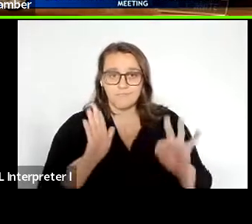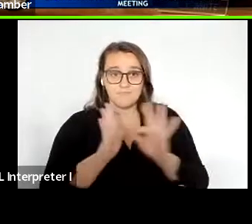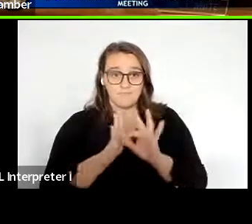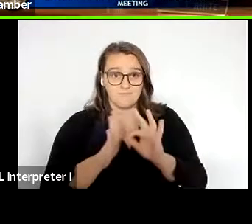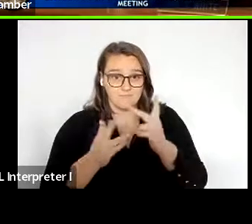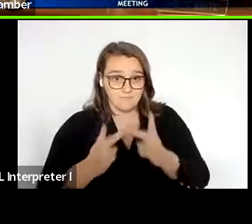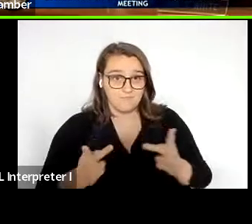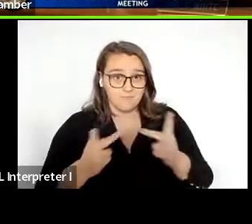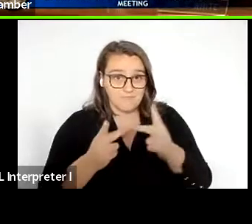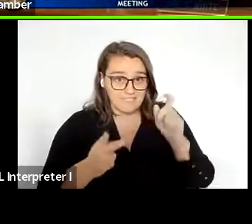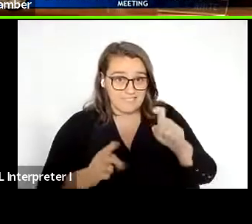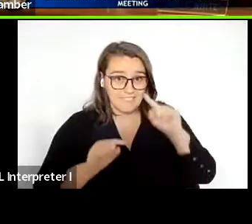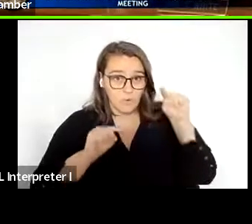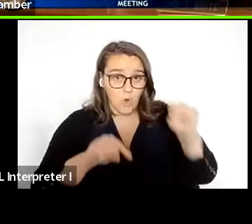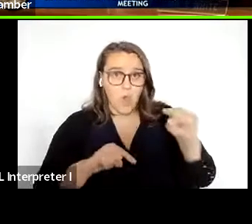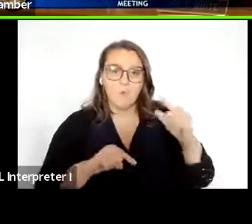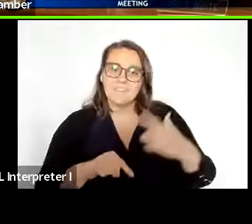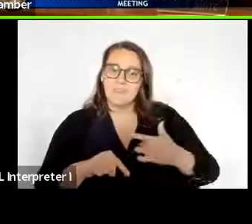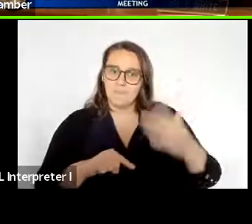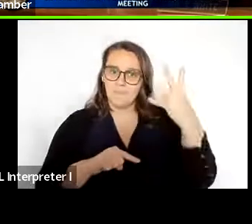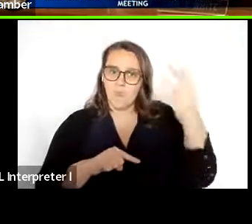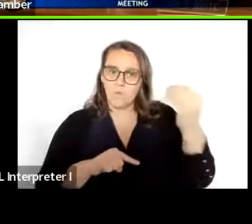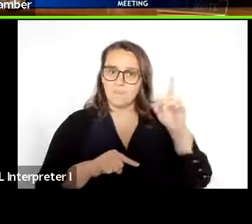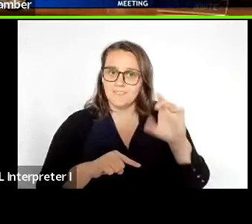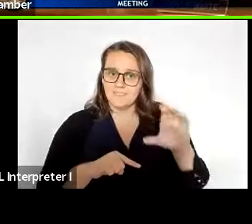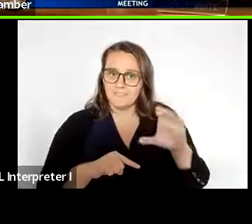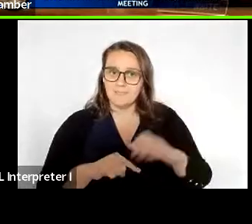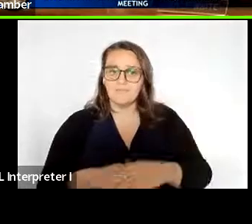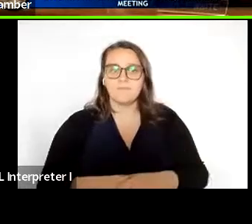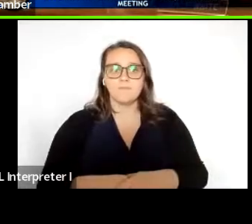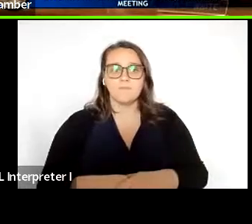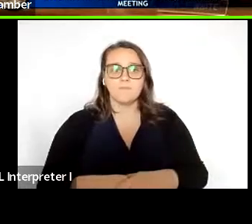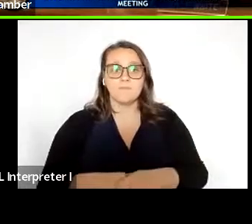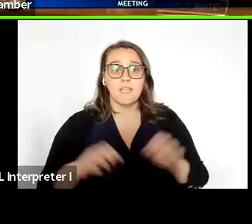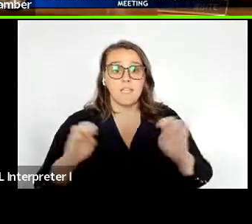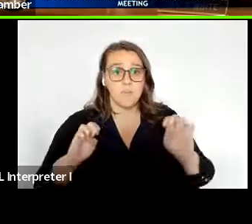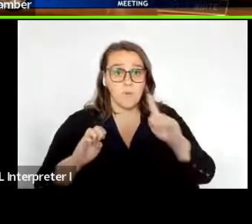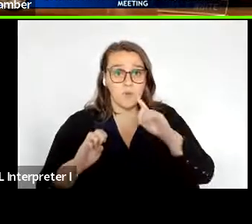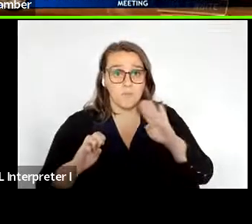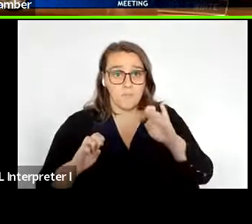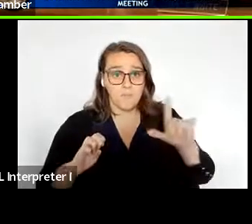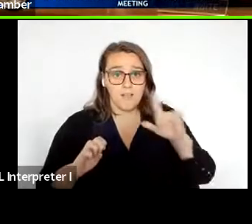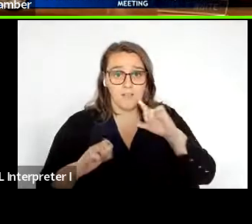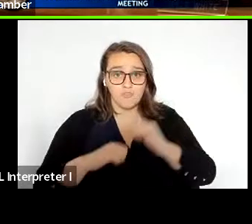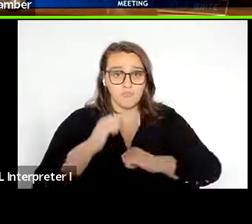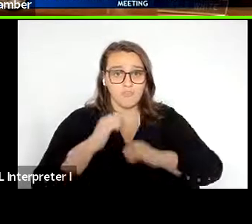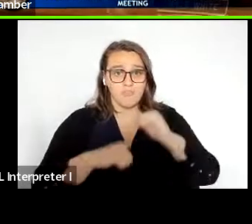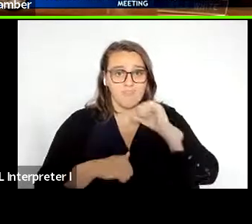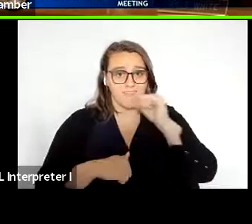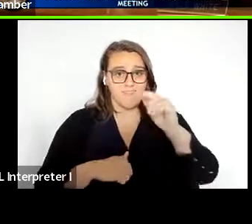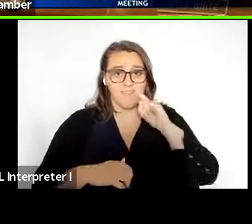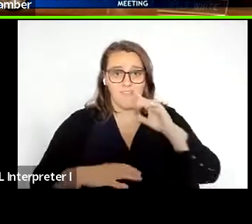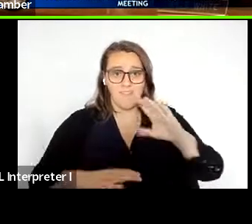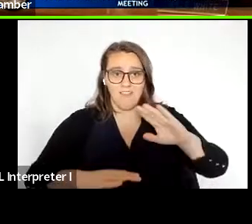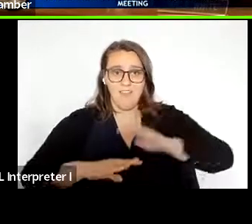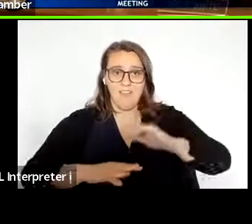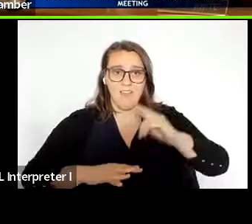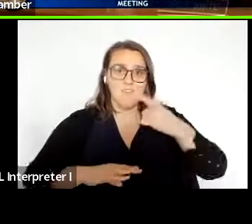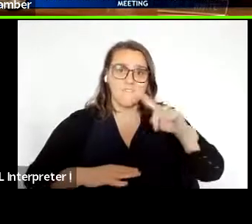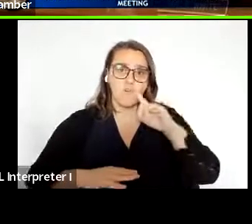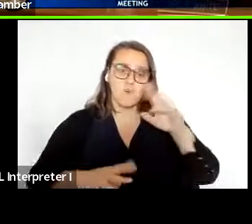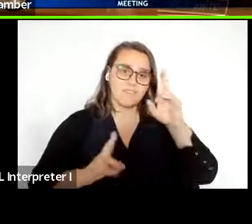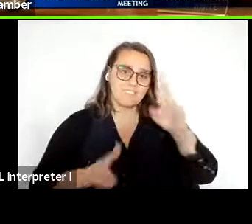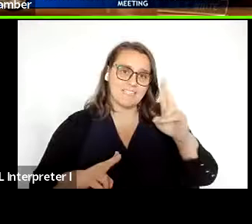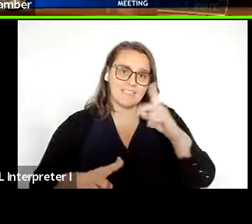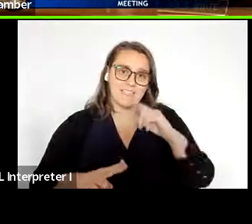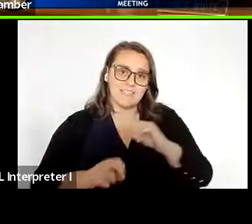this is outside of the district. However, this emergency bill is currently structured, does not meet our standards for dignity and safety. And today I'm